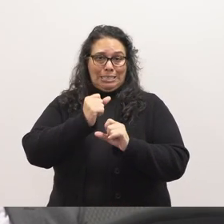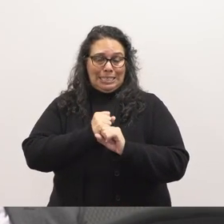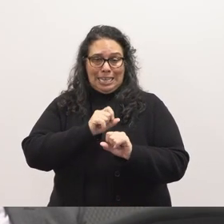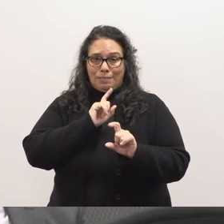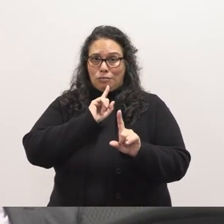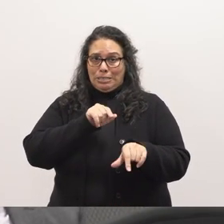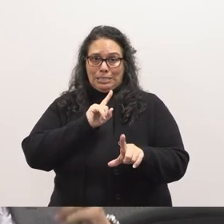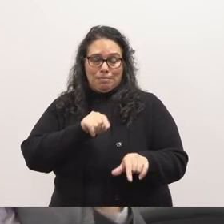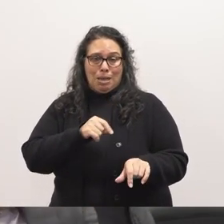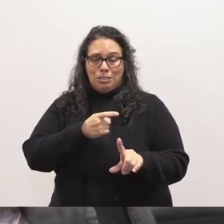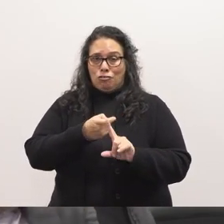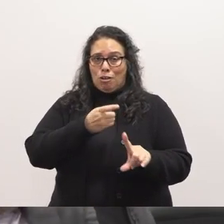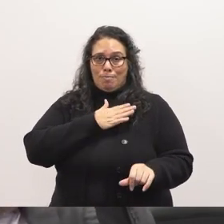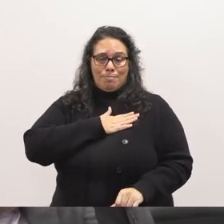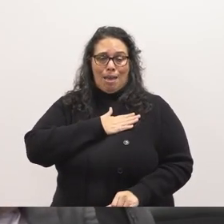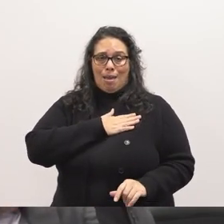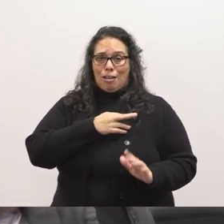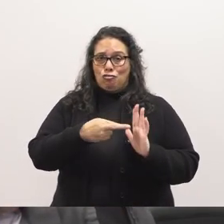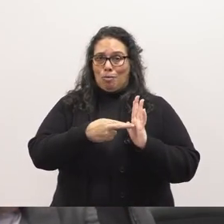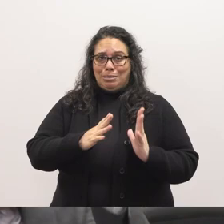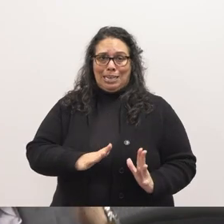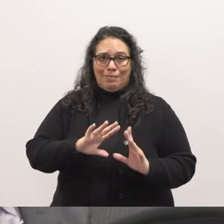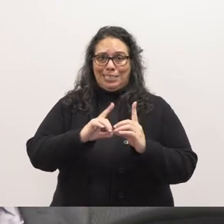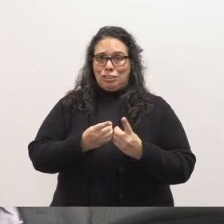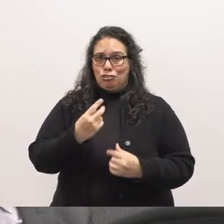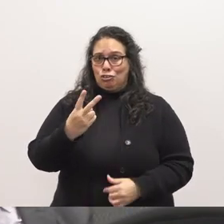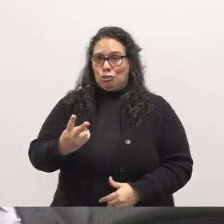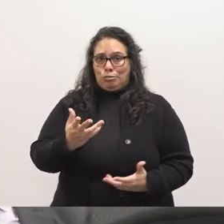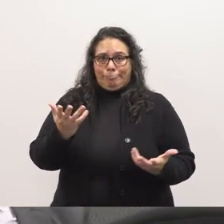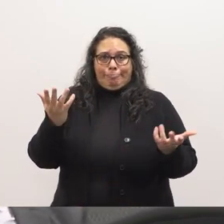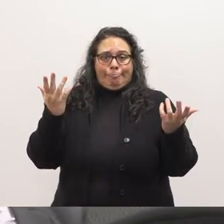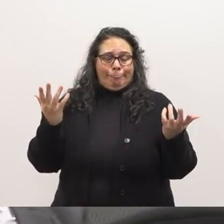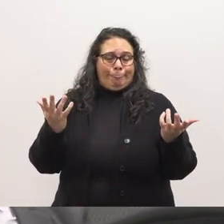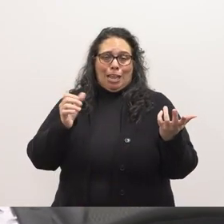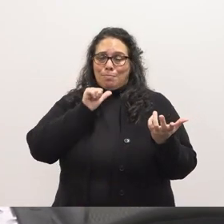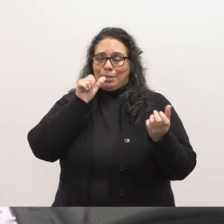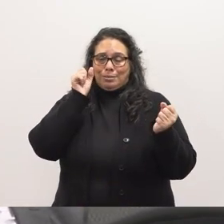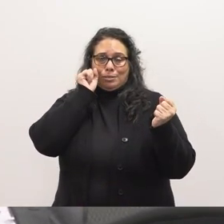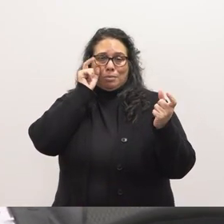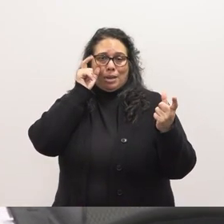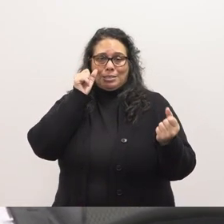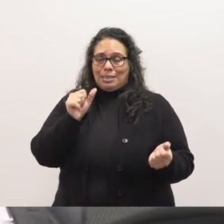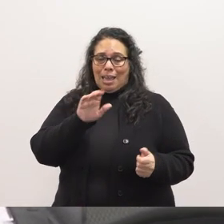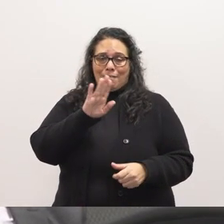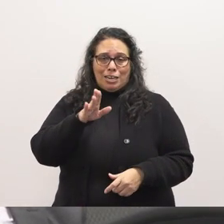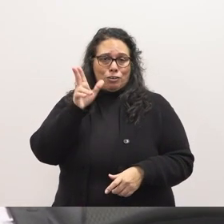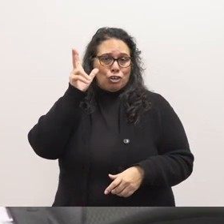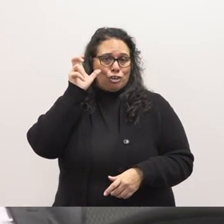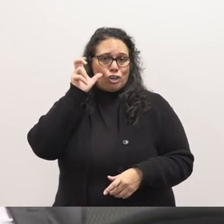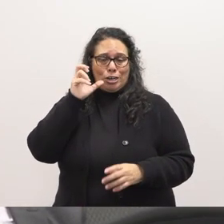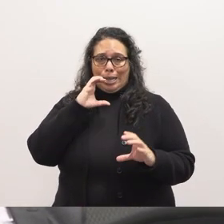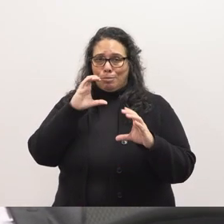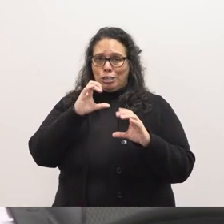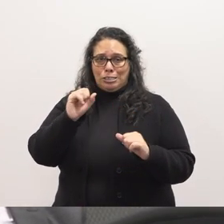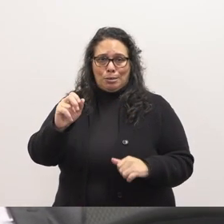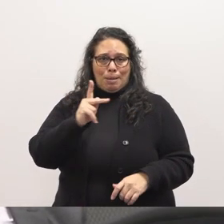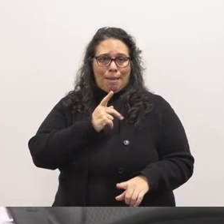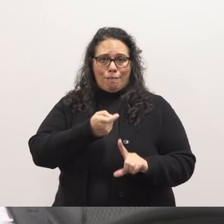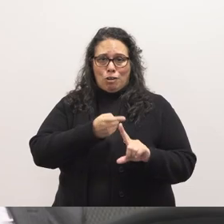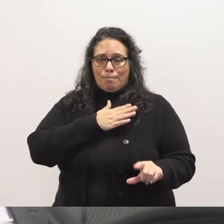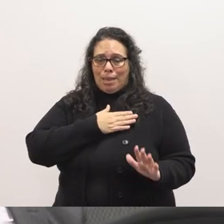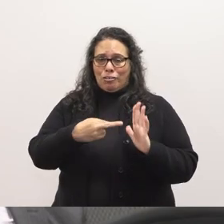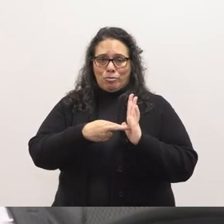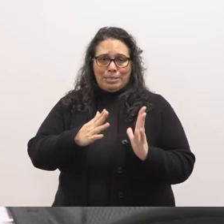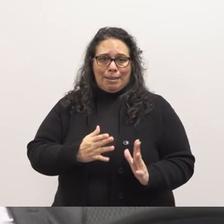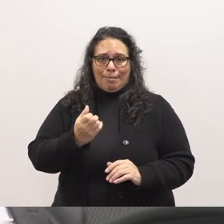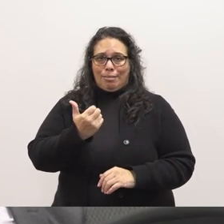many others, since I haven't heard a response to any of my communications in the last 3 years. I will say that I do want to